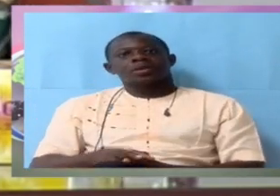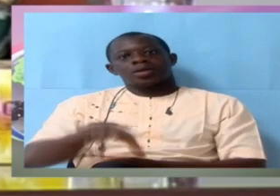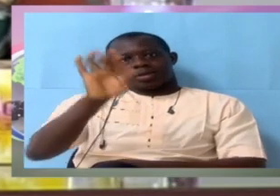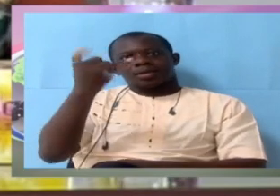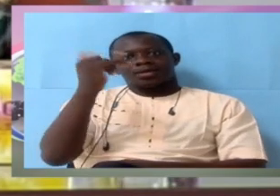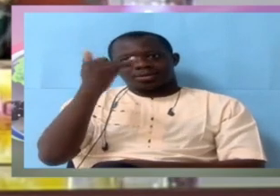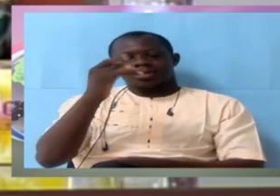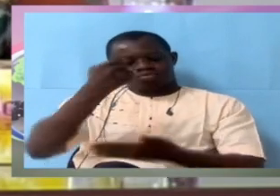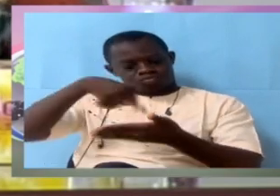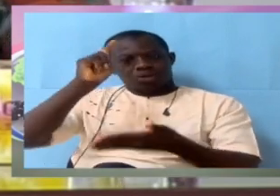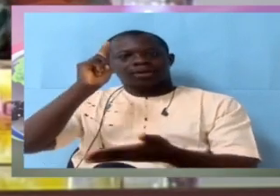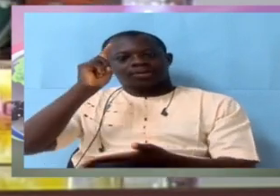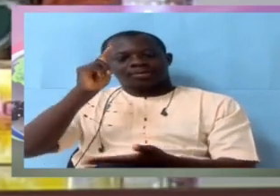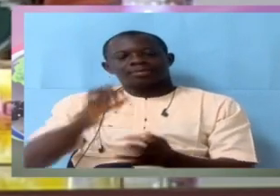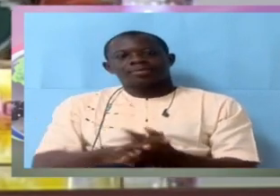Yes, it's correct.